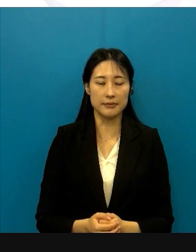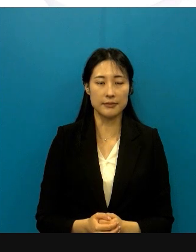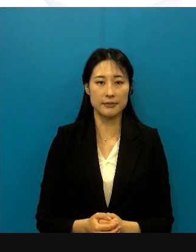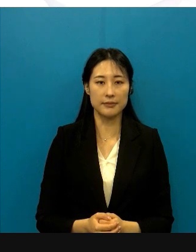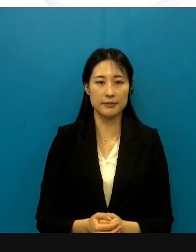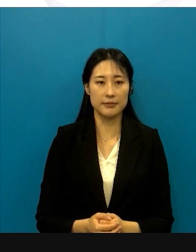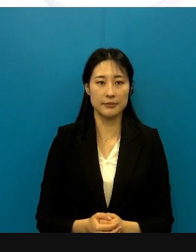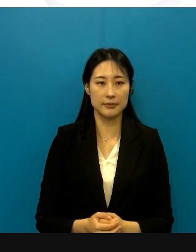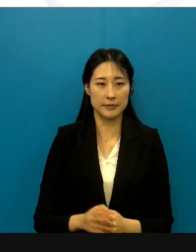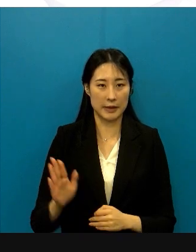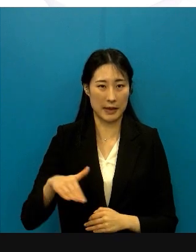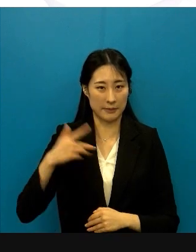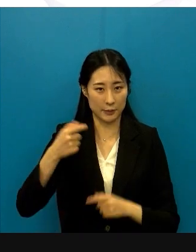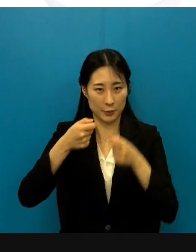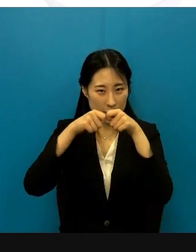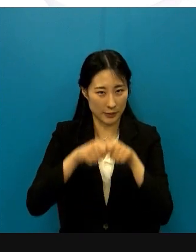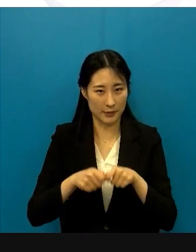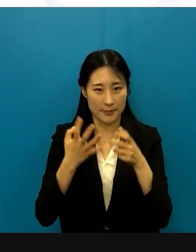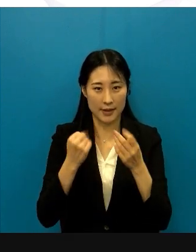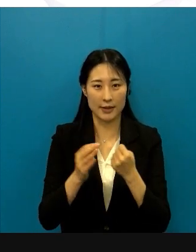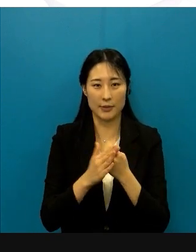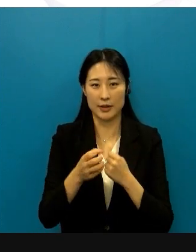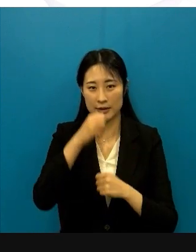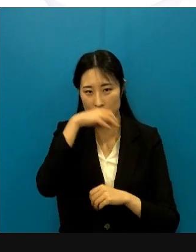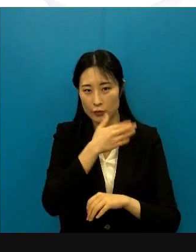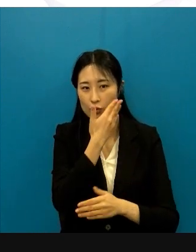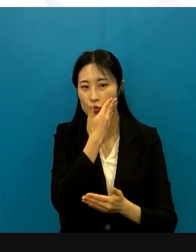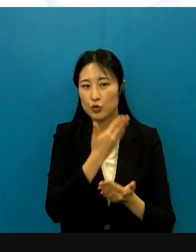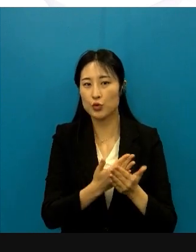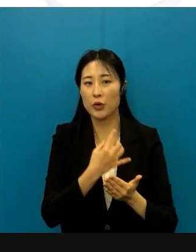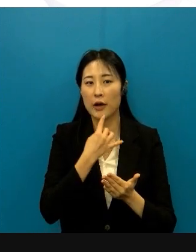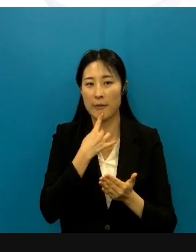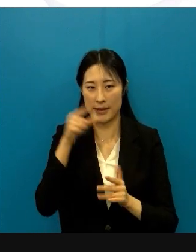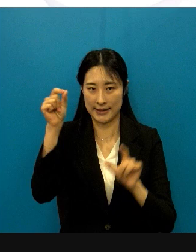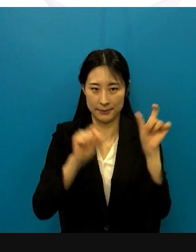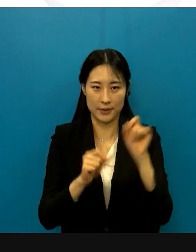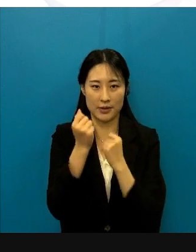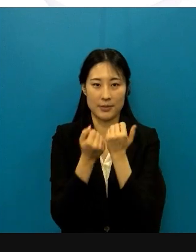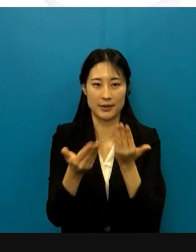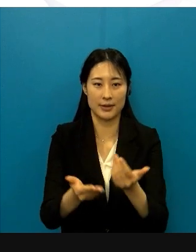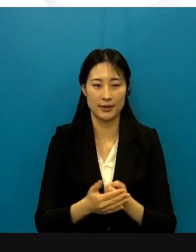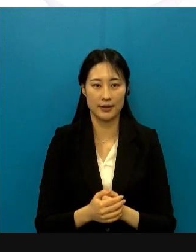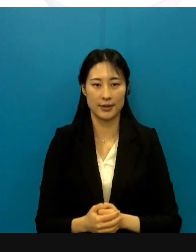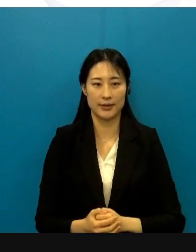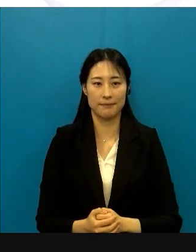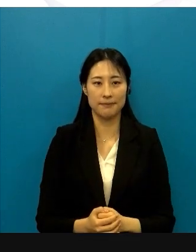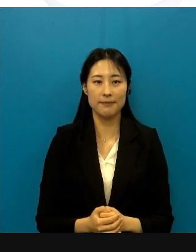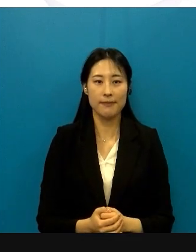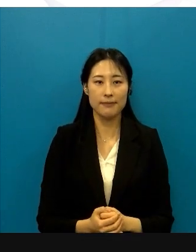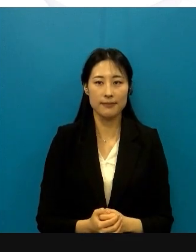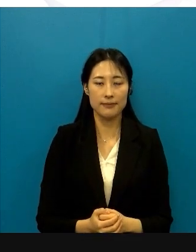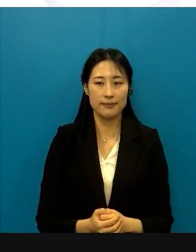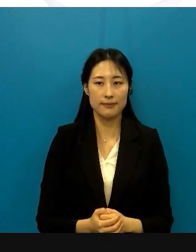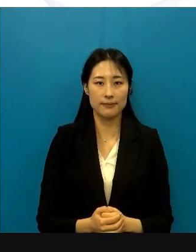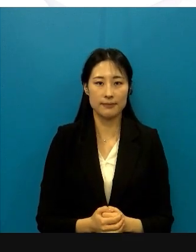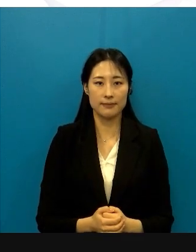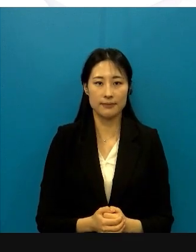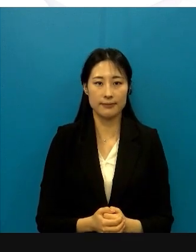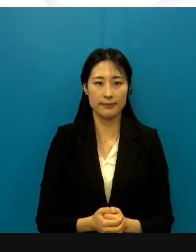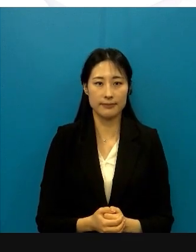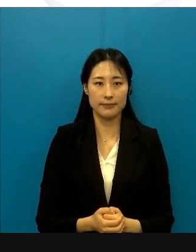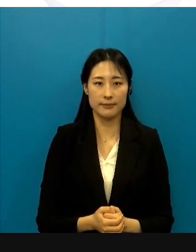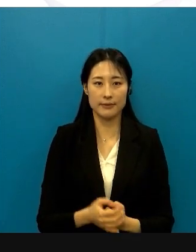those. On this slide, we can see the place of death